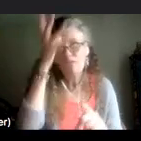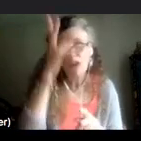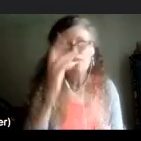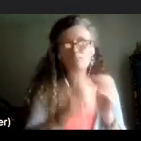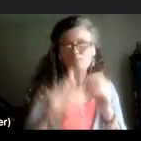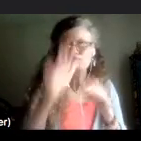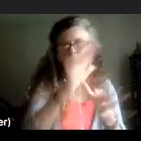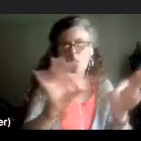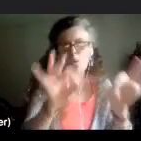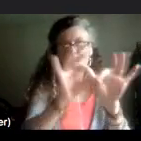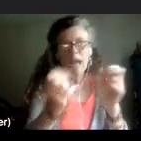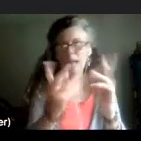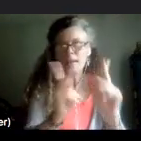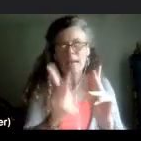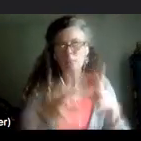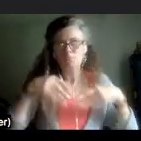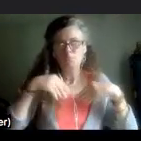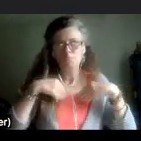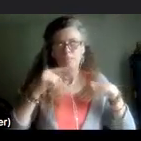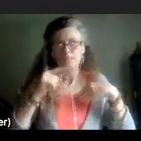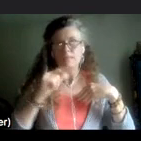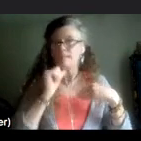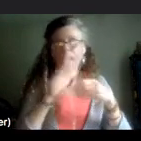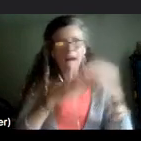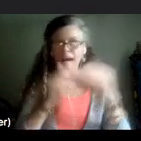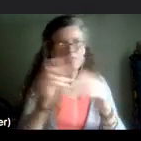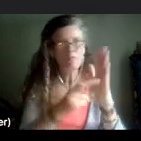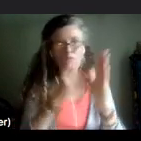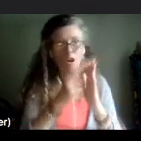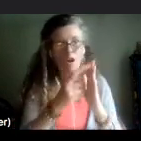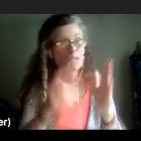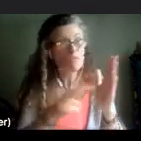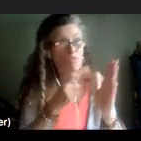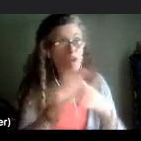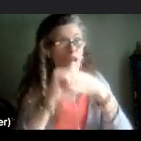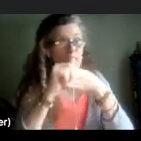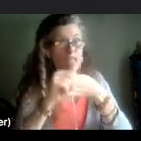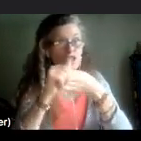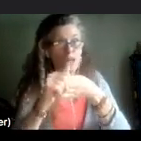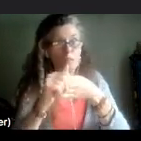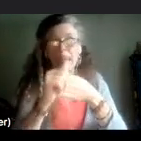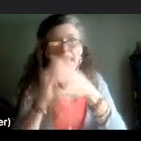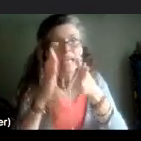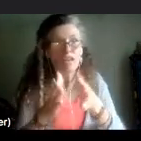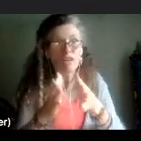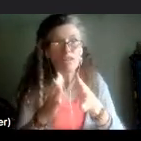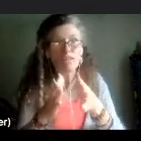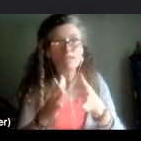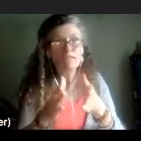because not many people take it on. Because it's not a comfortable role. It's a role of leadership. Leaders aren't always